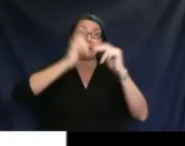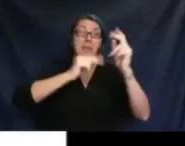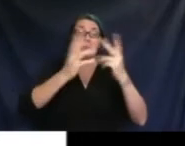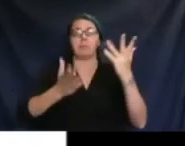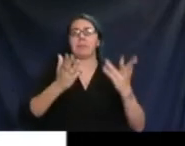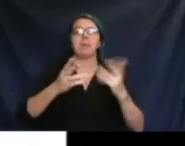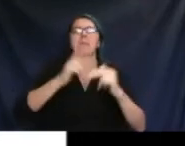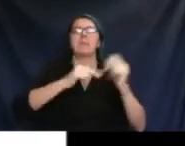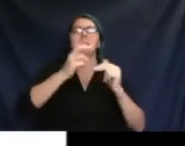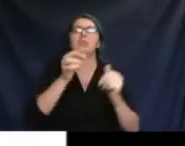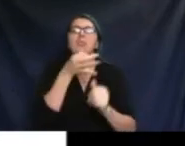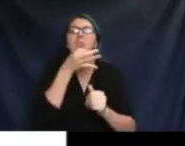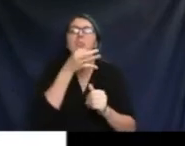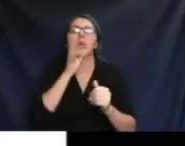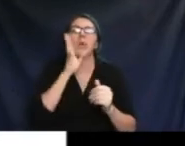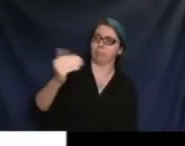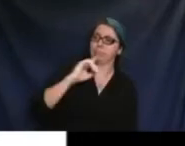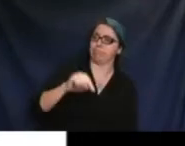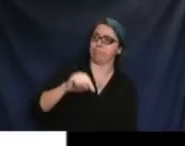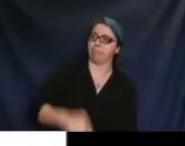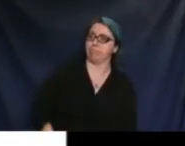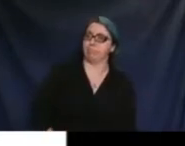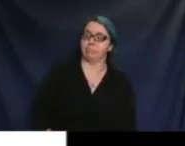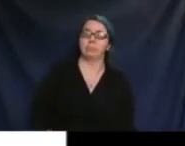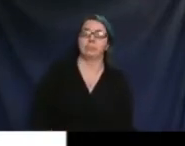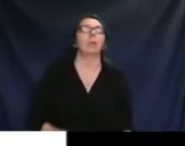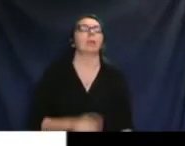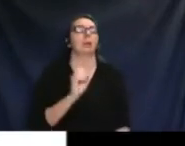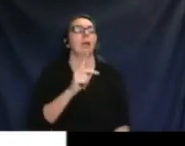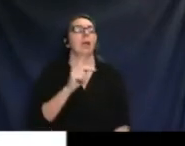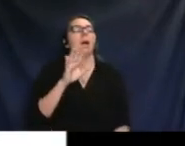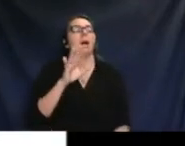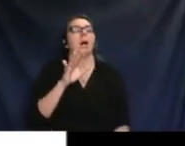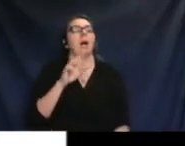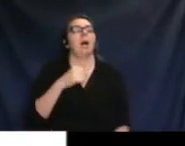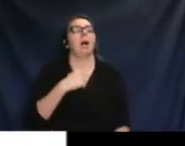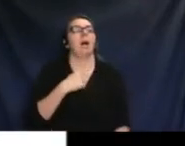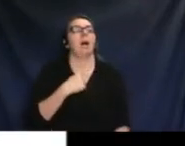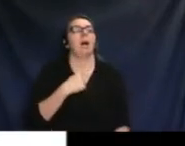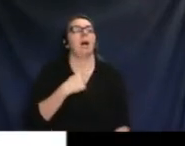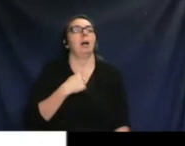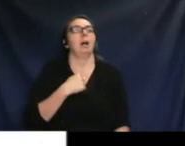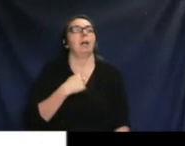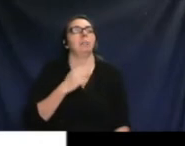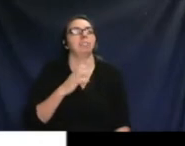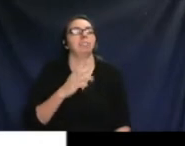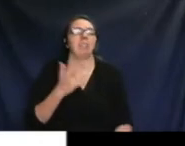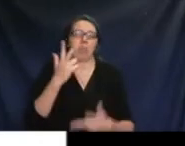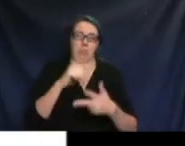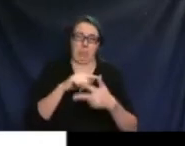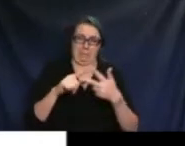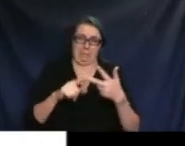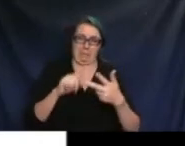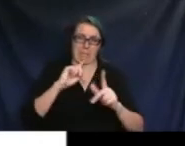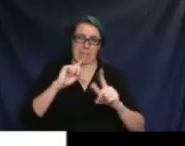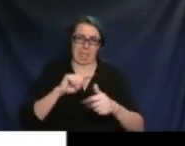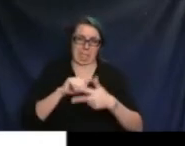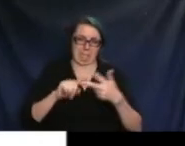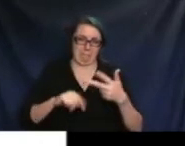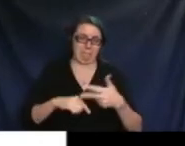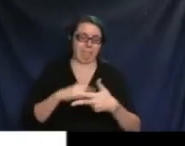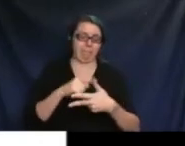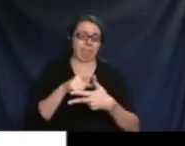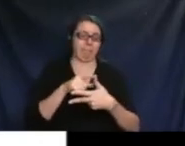taken down in the next year. I would say three things about that. One, sounds very